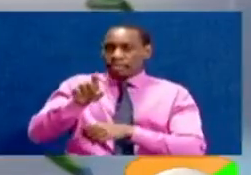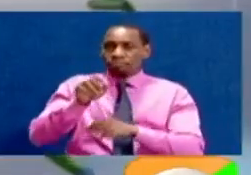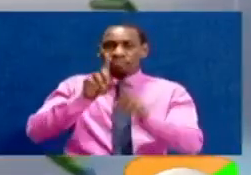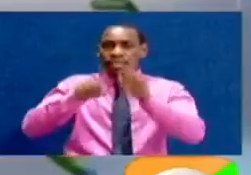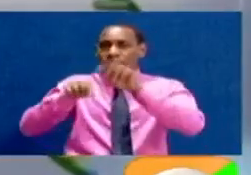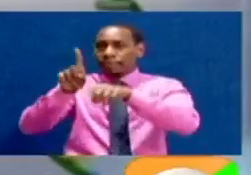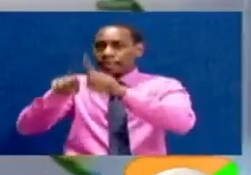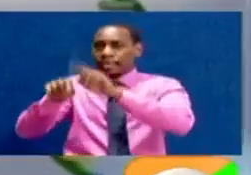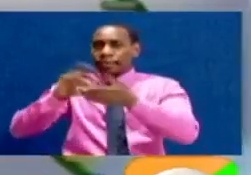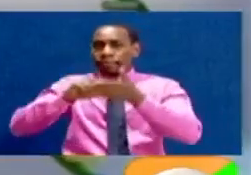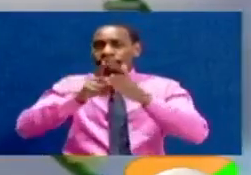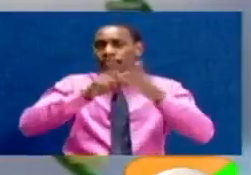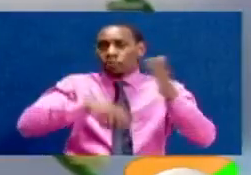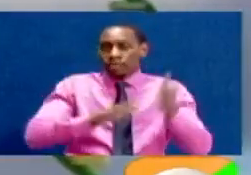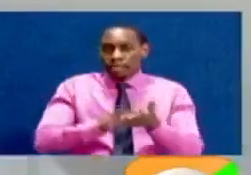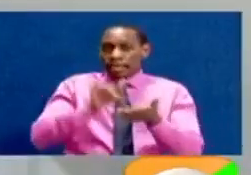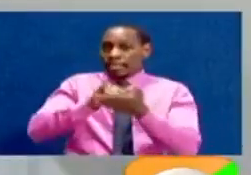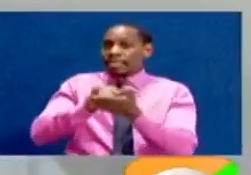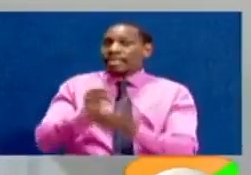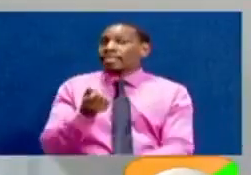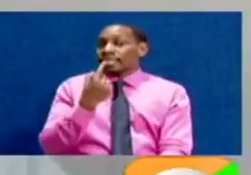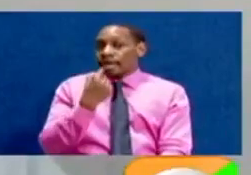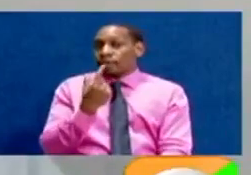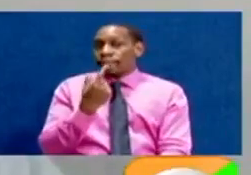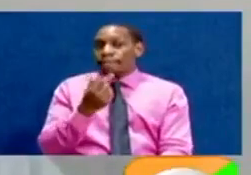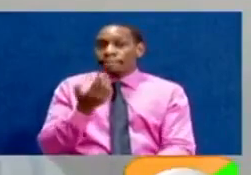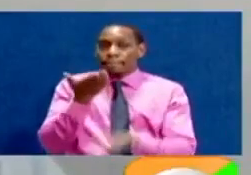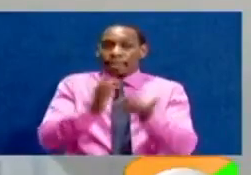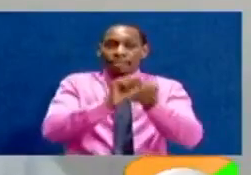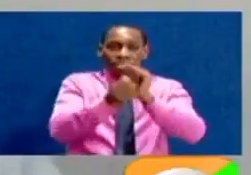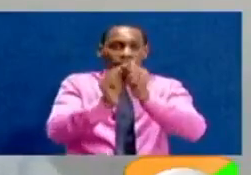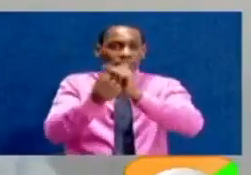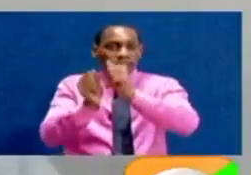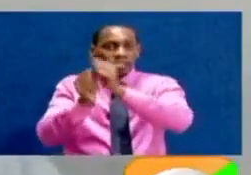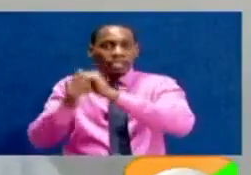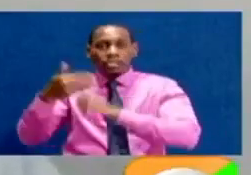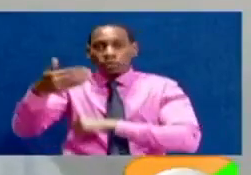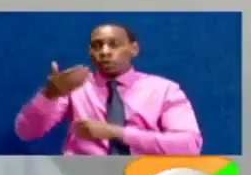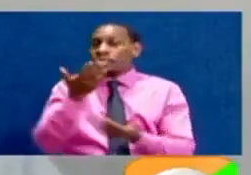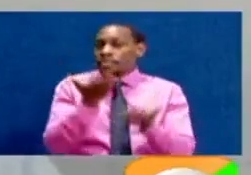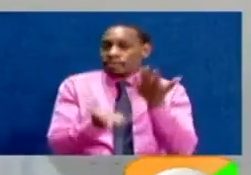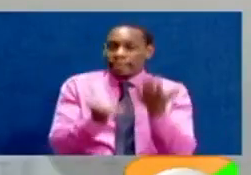may mean that a vaccine may need to change often, or may need to